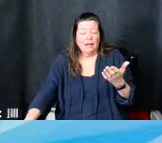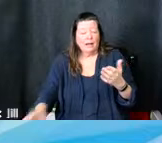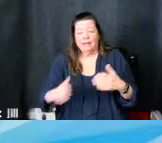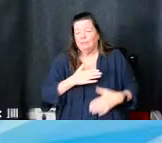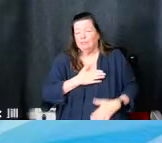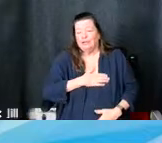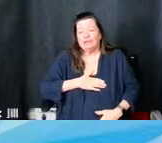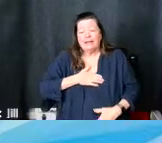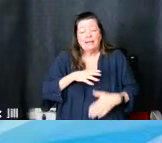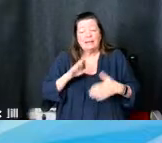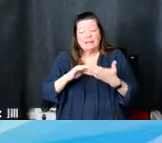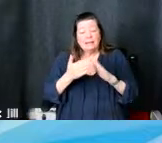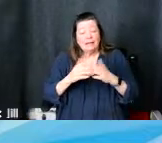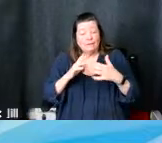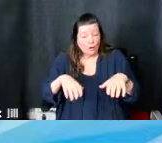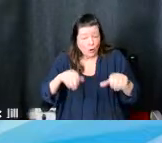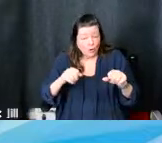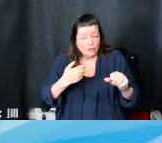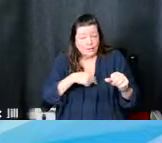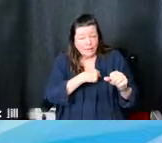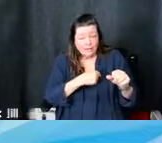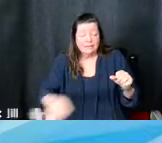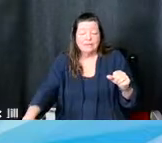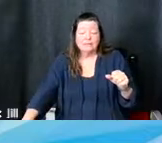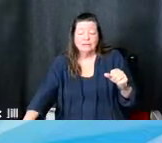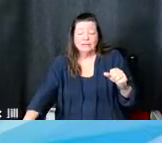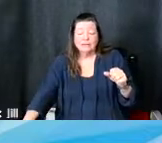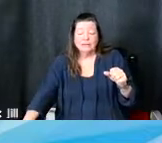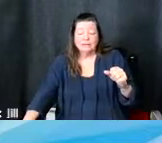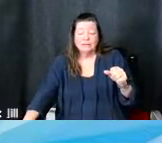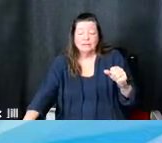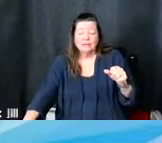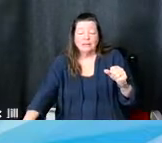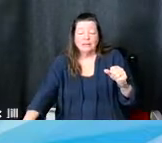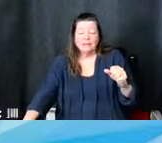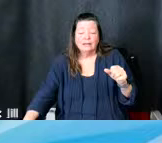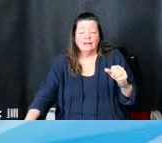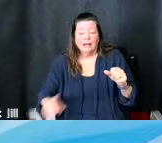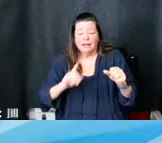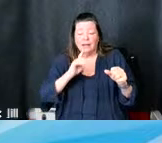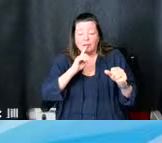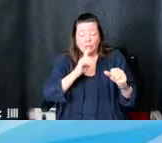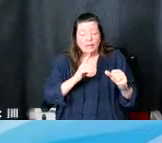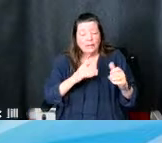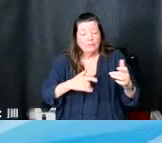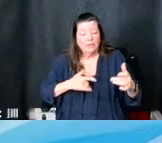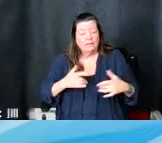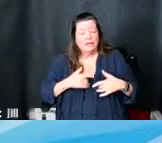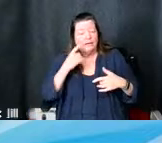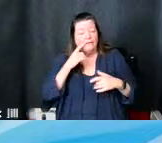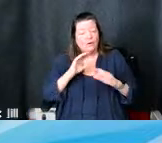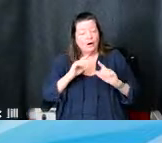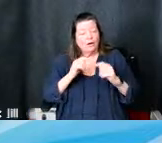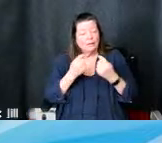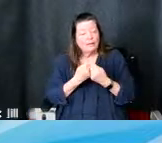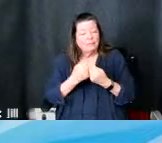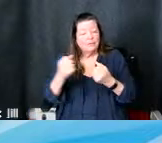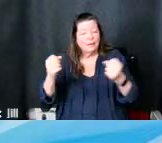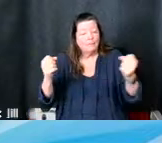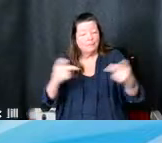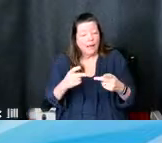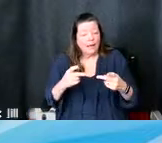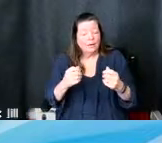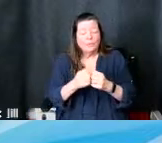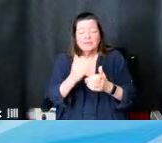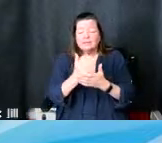us, and look forward to our team coming back with a little bit of the changes for some of